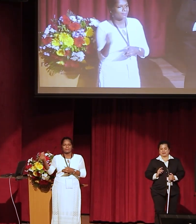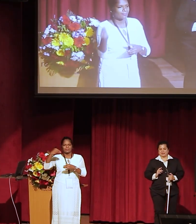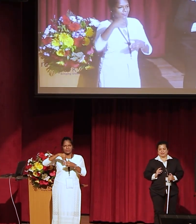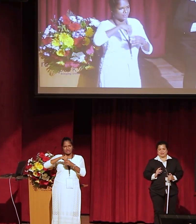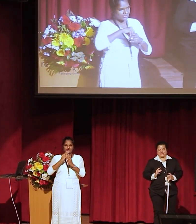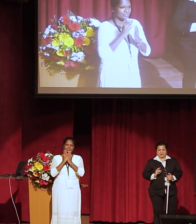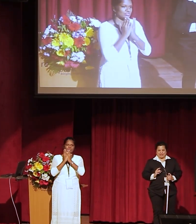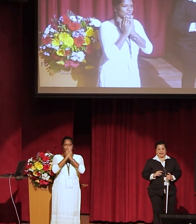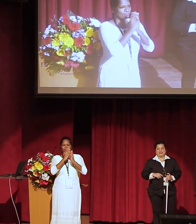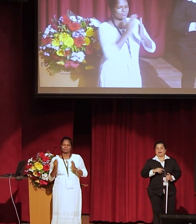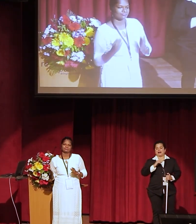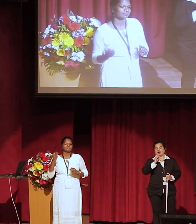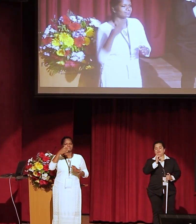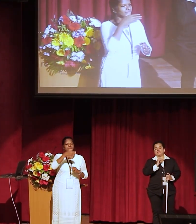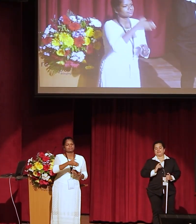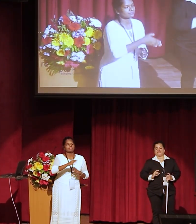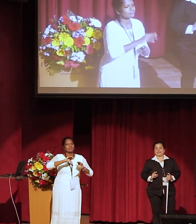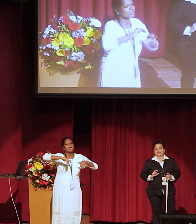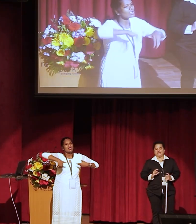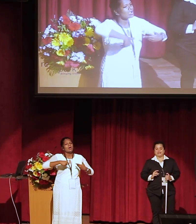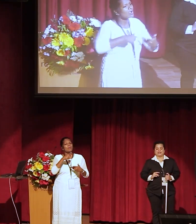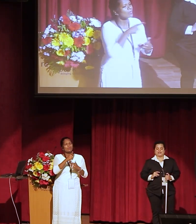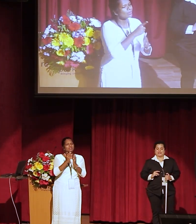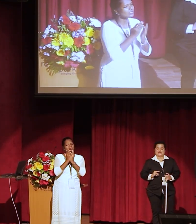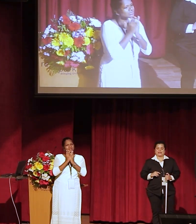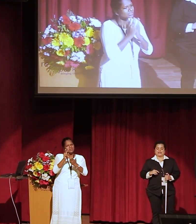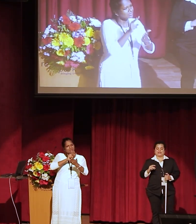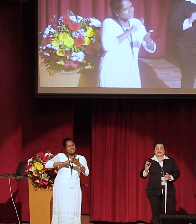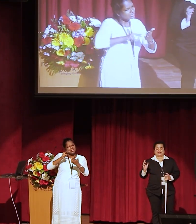school and how he's studying.